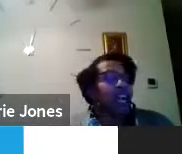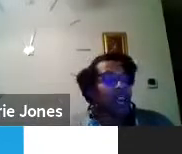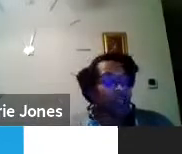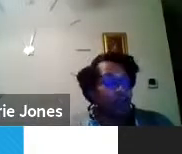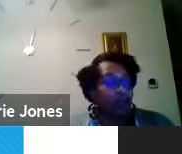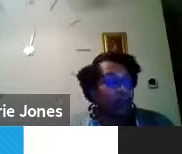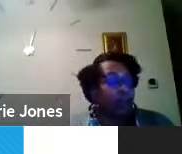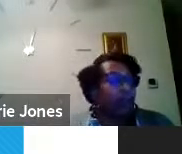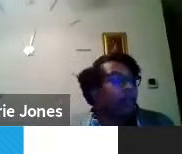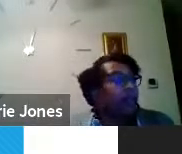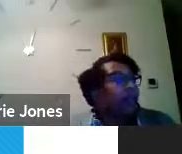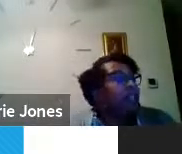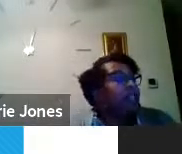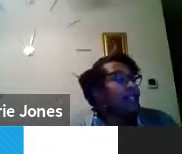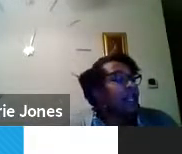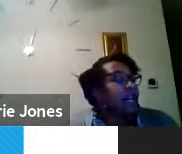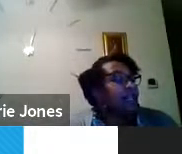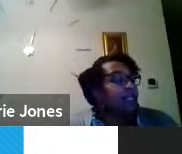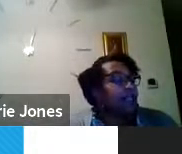dlcv.org/get-help.